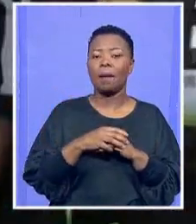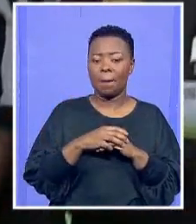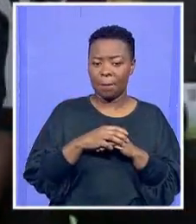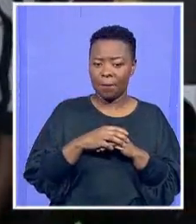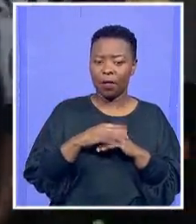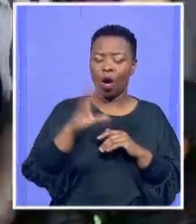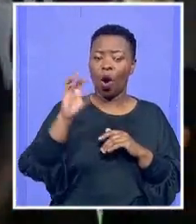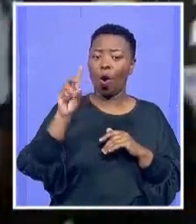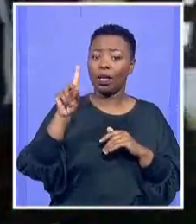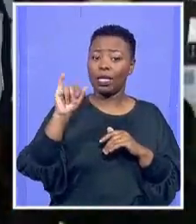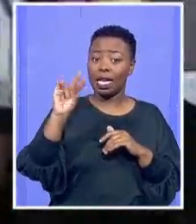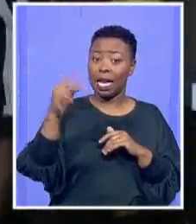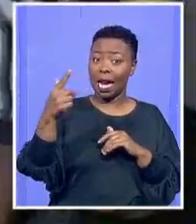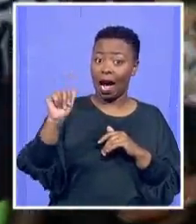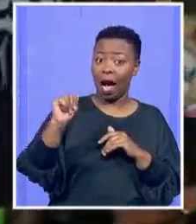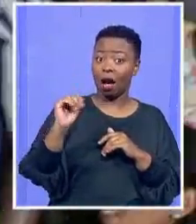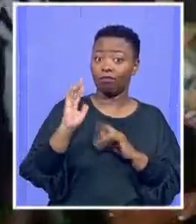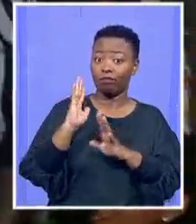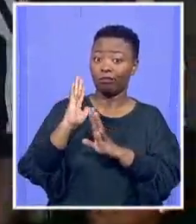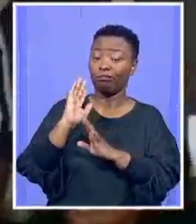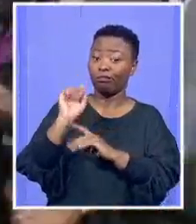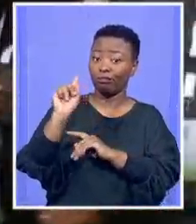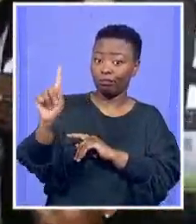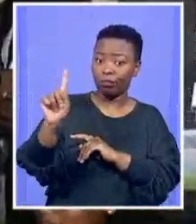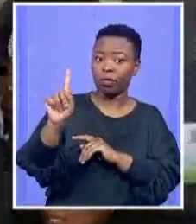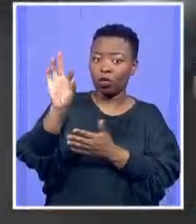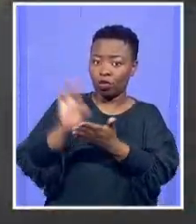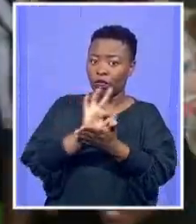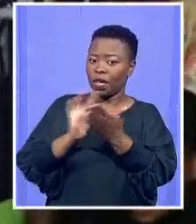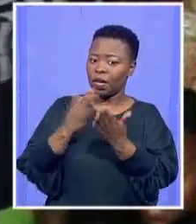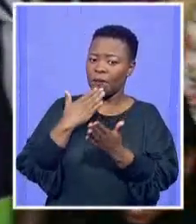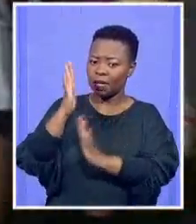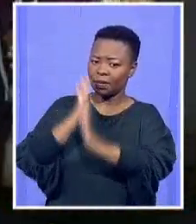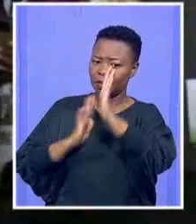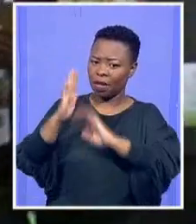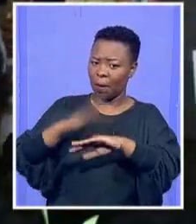is making his way to the polls now. Tell us more.